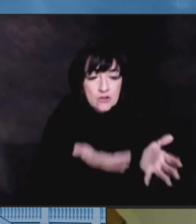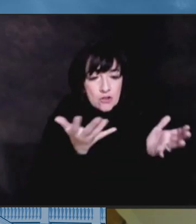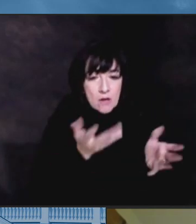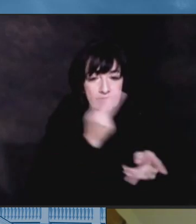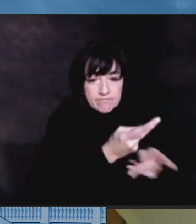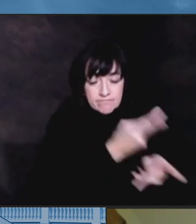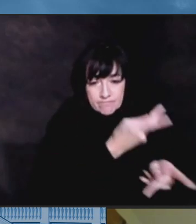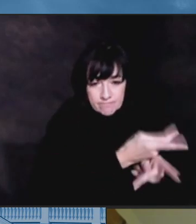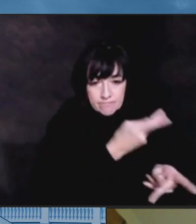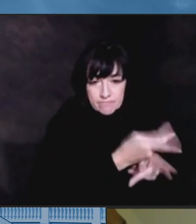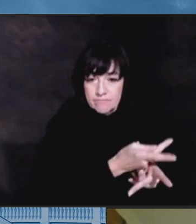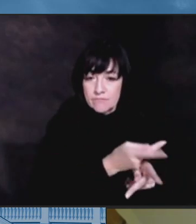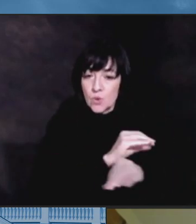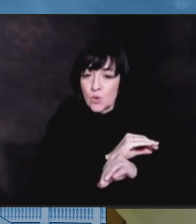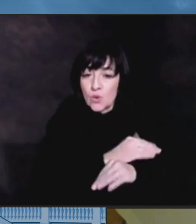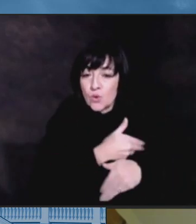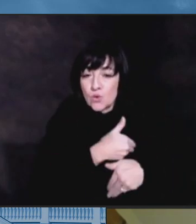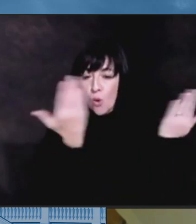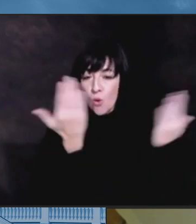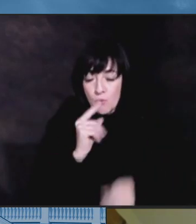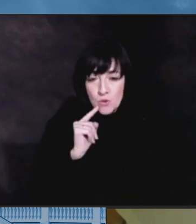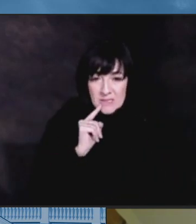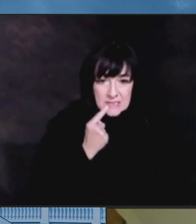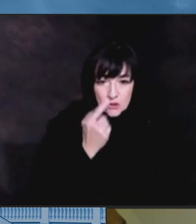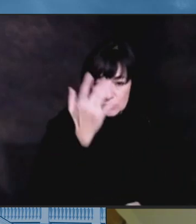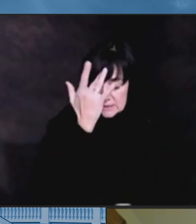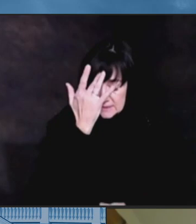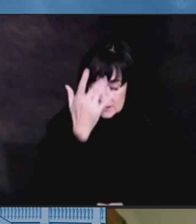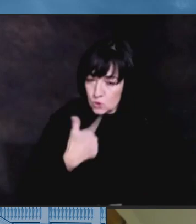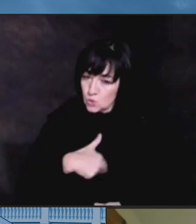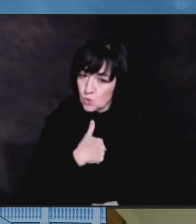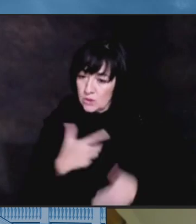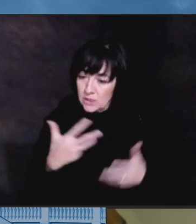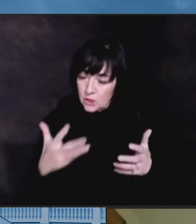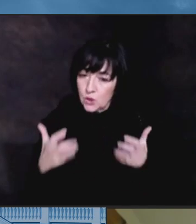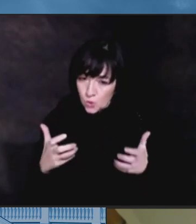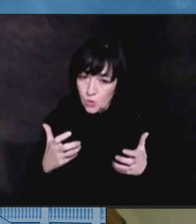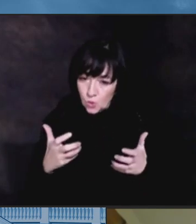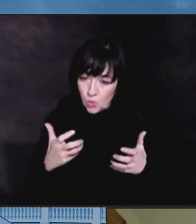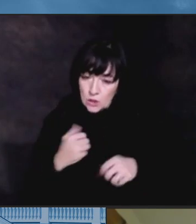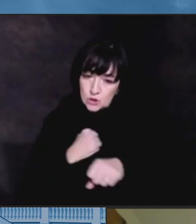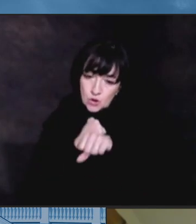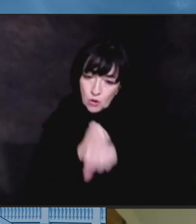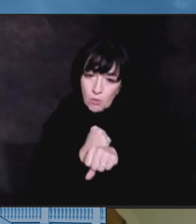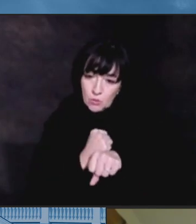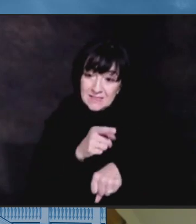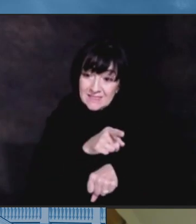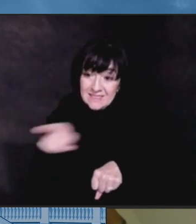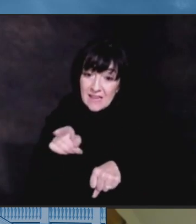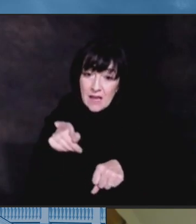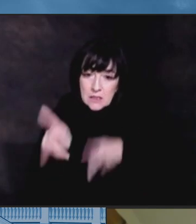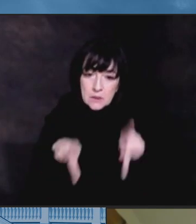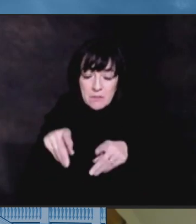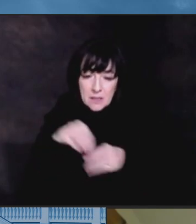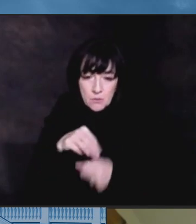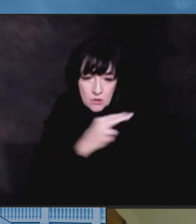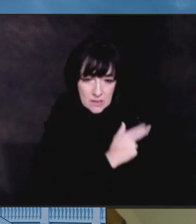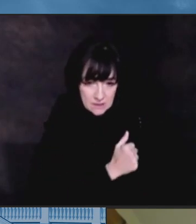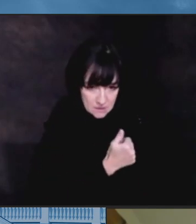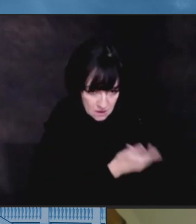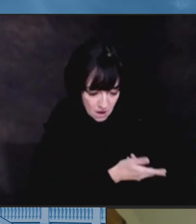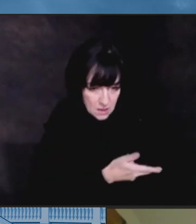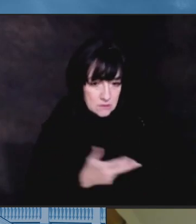hospital capacity, to protect our ability to treat COVID-19 patients, and to protect